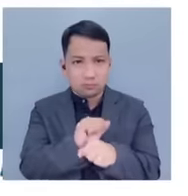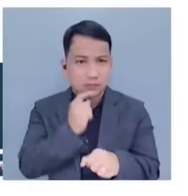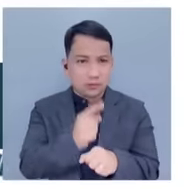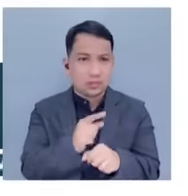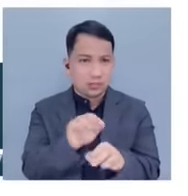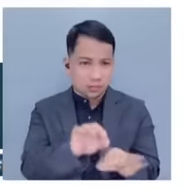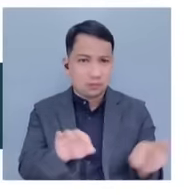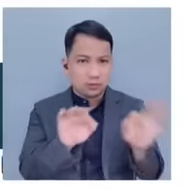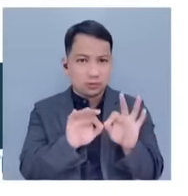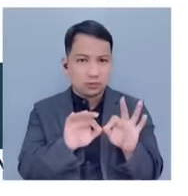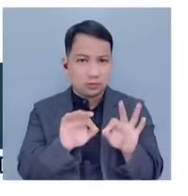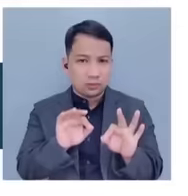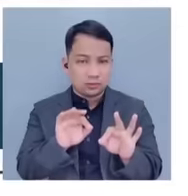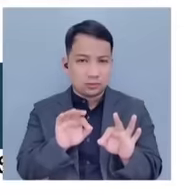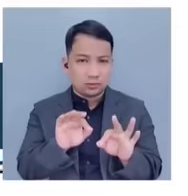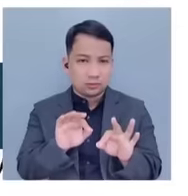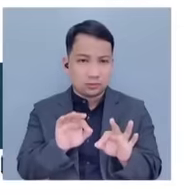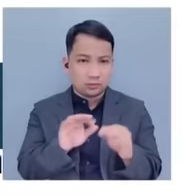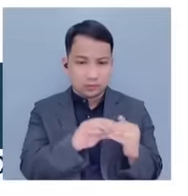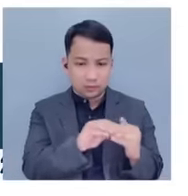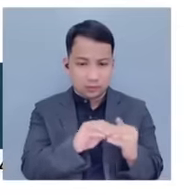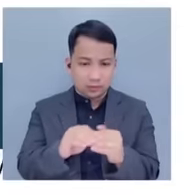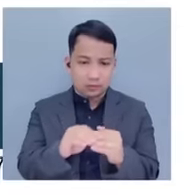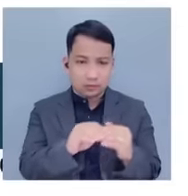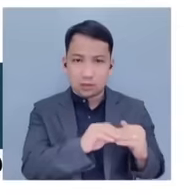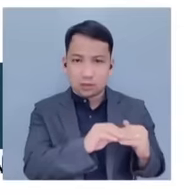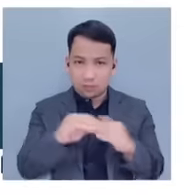no? To be able to